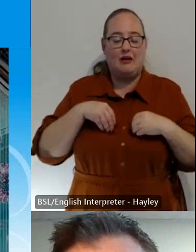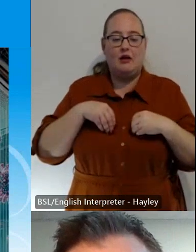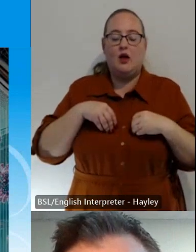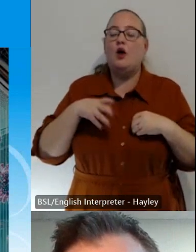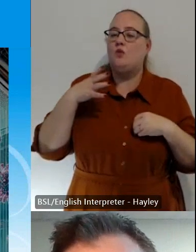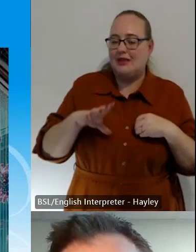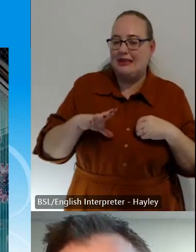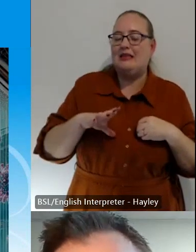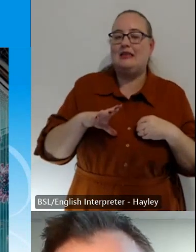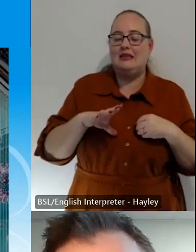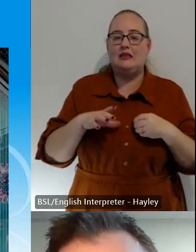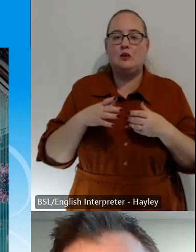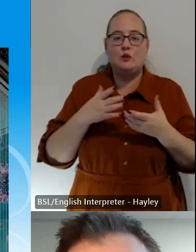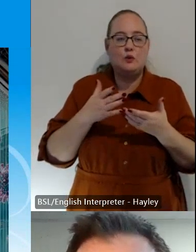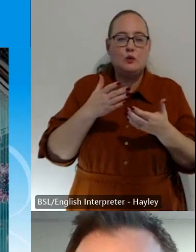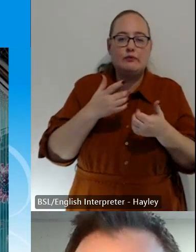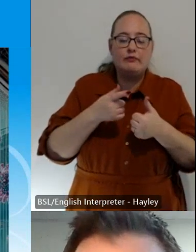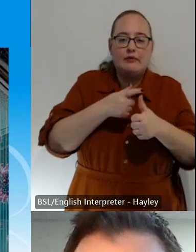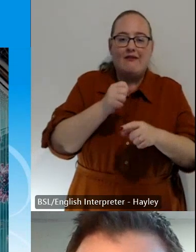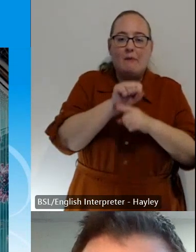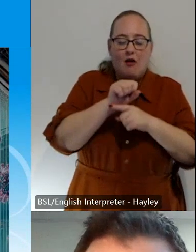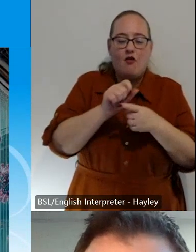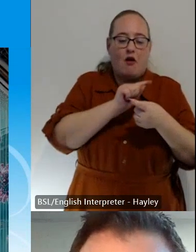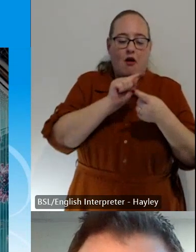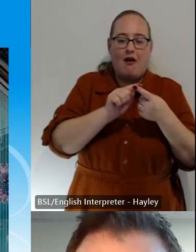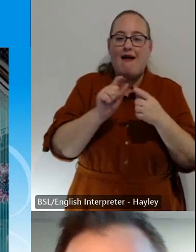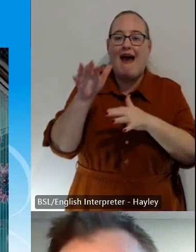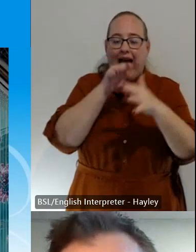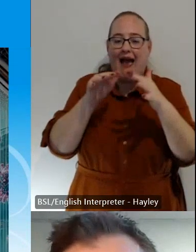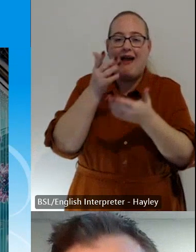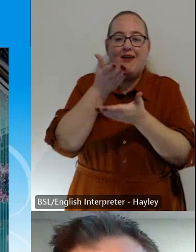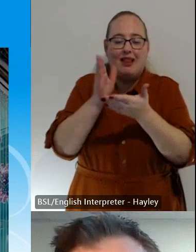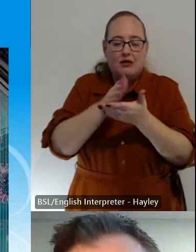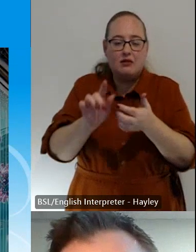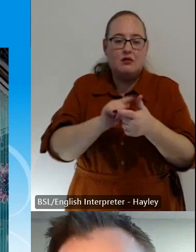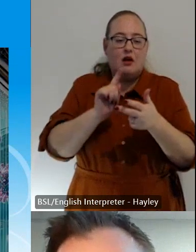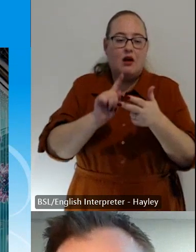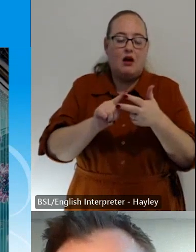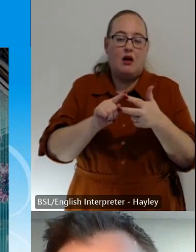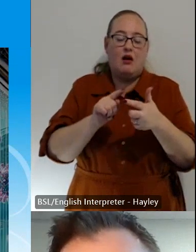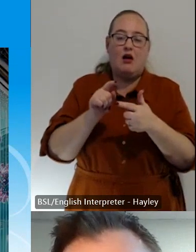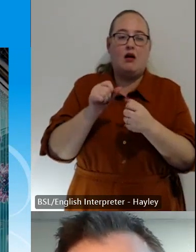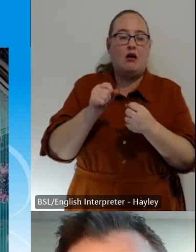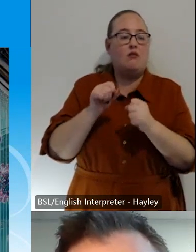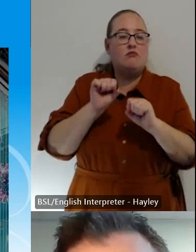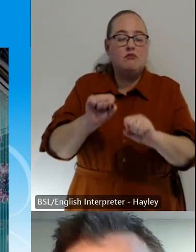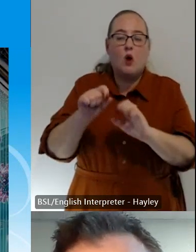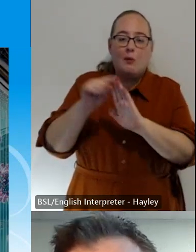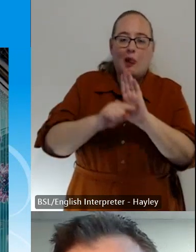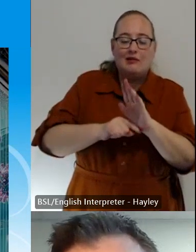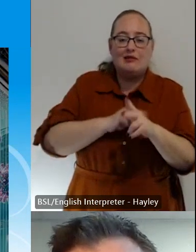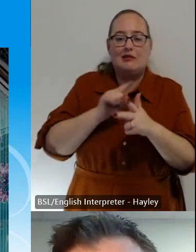achieve through air filtration and ventilation with robust vaccination policies. And of course, communication as well is